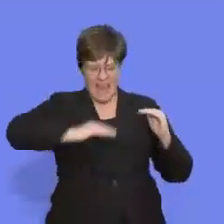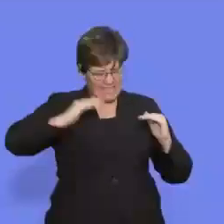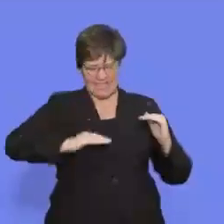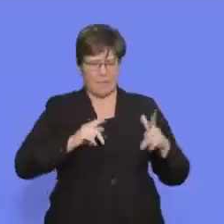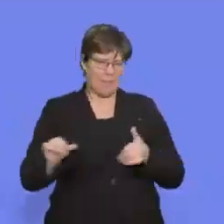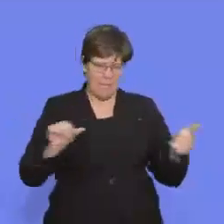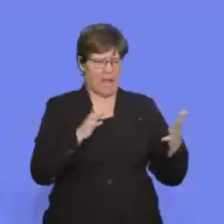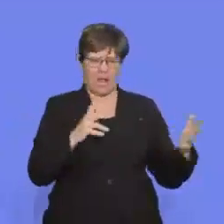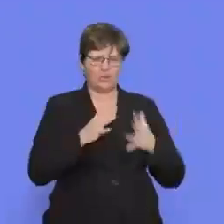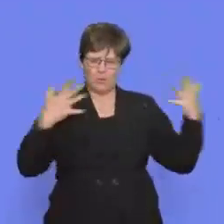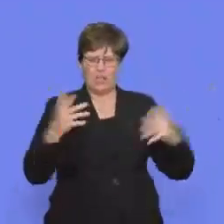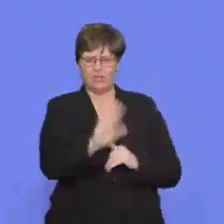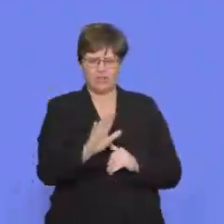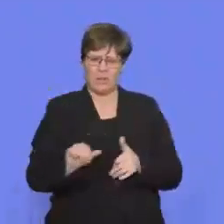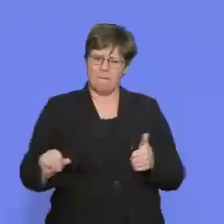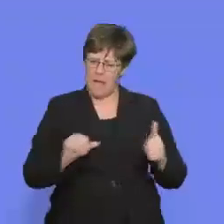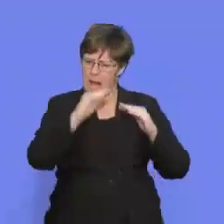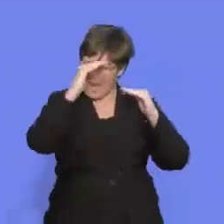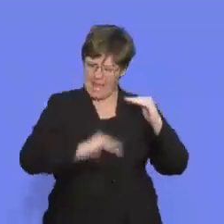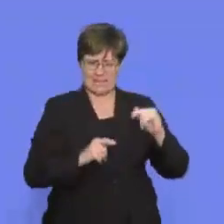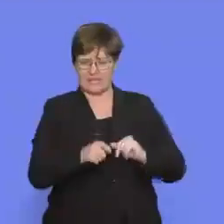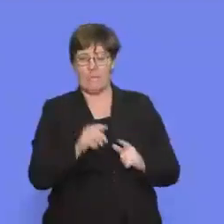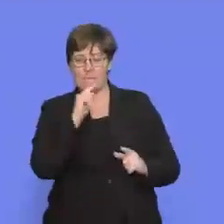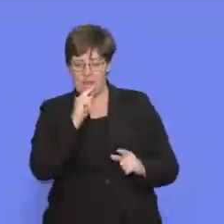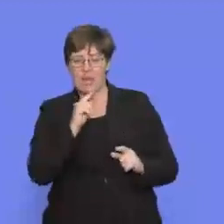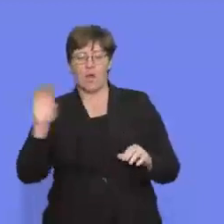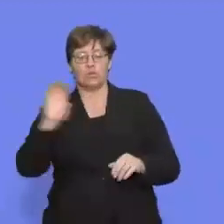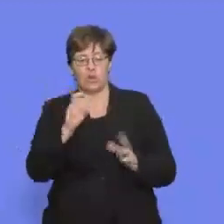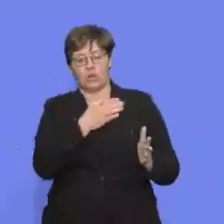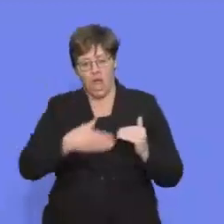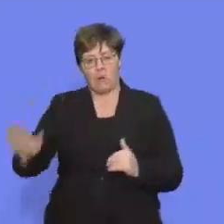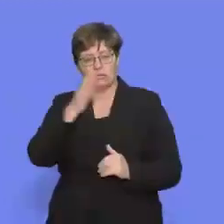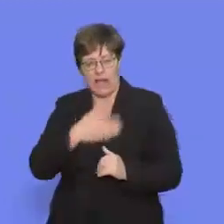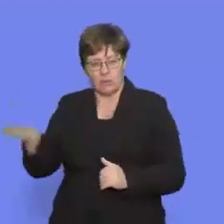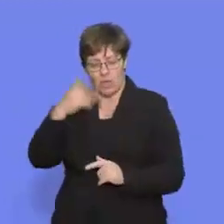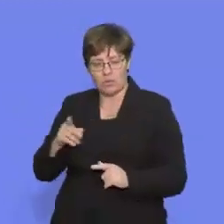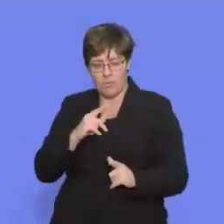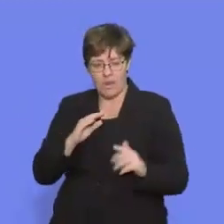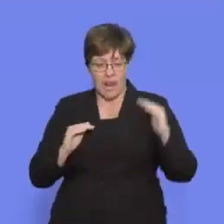decreases. Then it takes the level of salt back to normal.